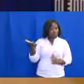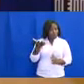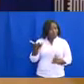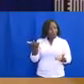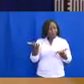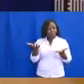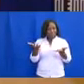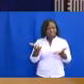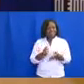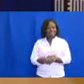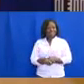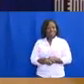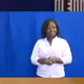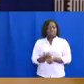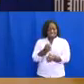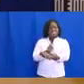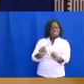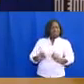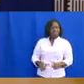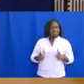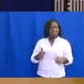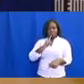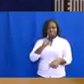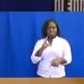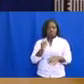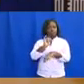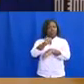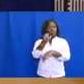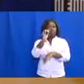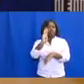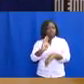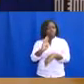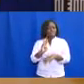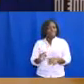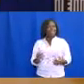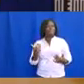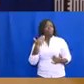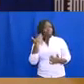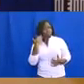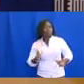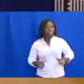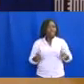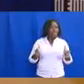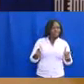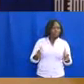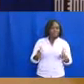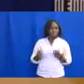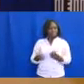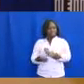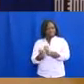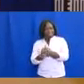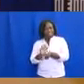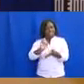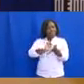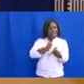yearn. Saving lives, jobs, and livelihoods, revitalizing our